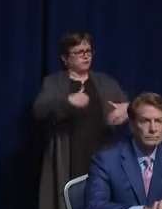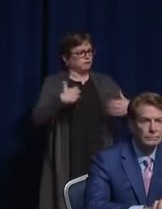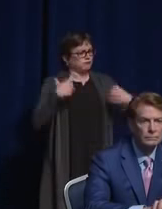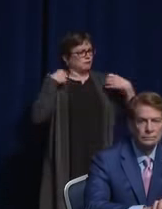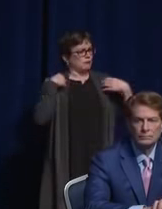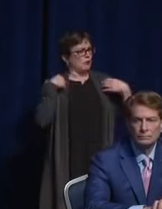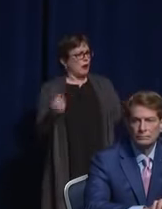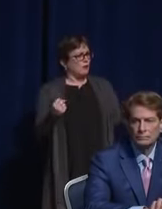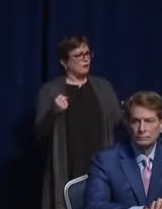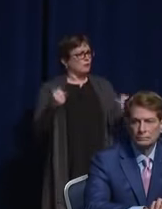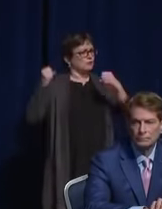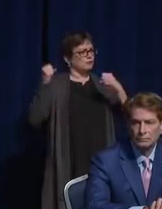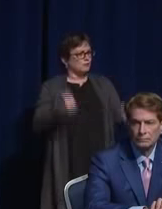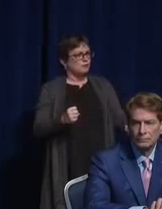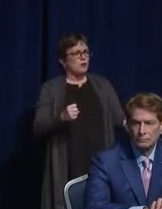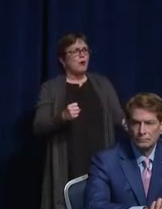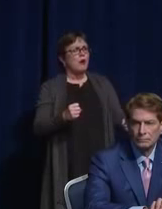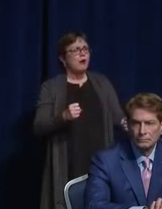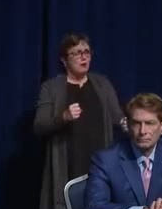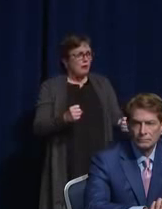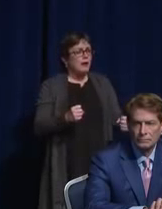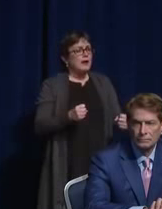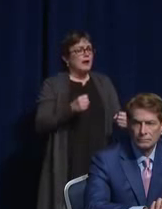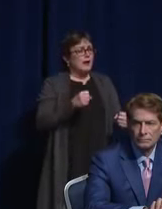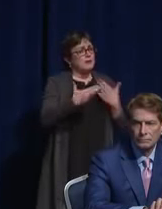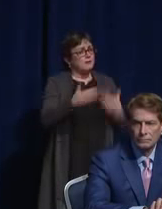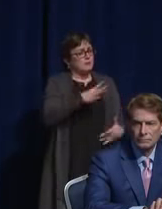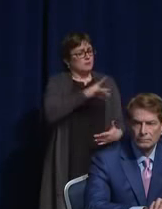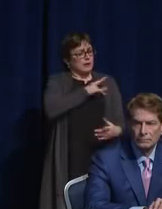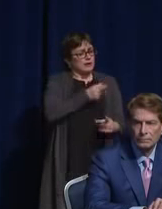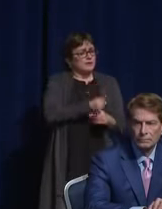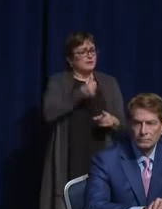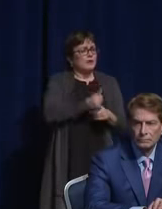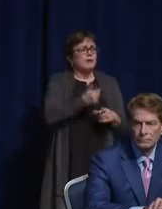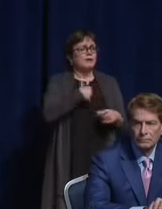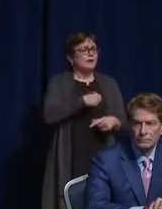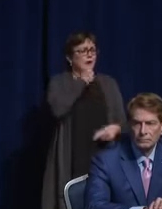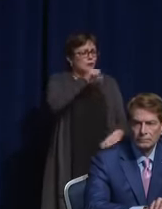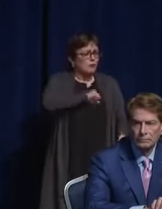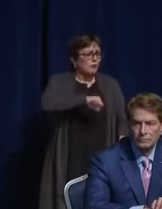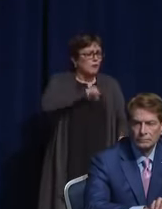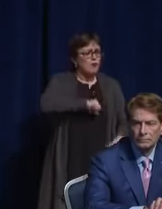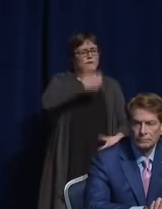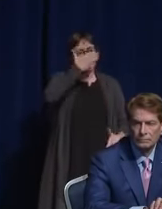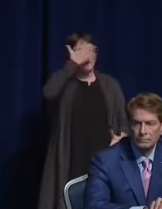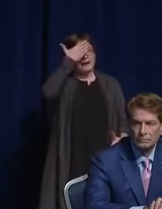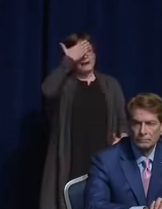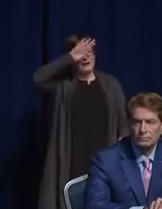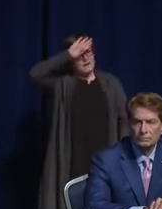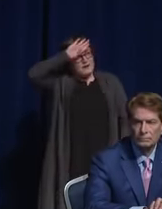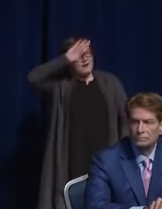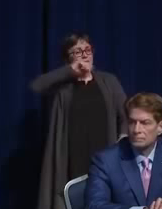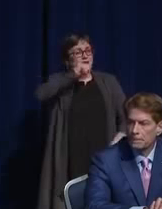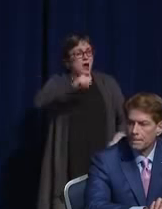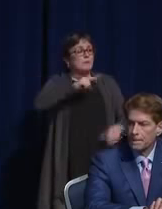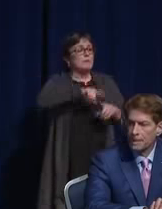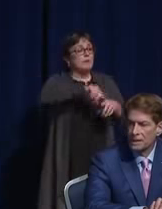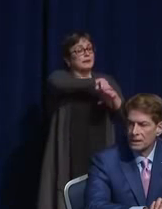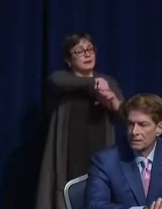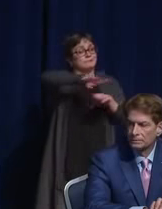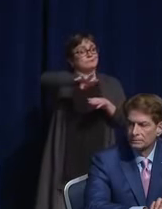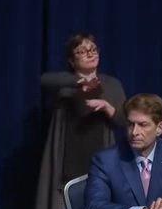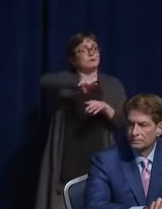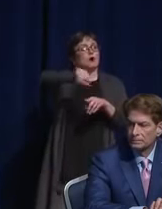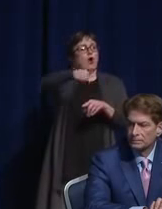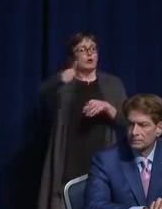this to an older generation member, and including in your family. So we had a good call. I also previewed yesterday,